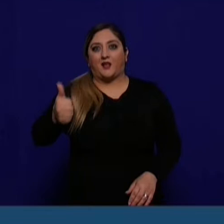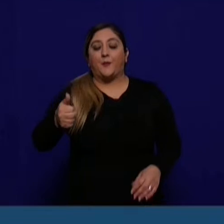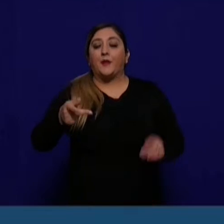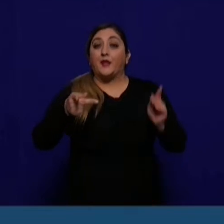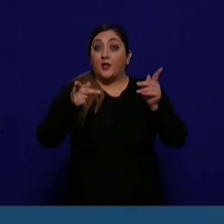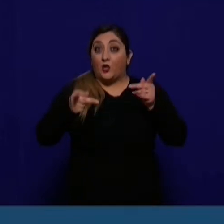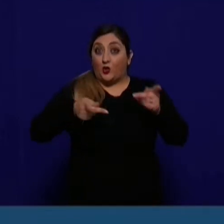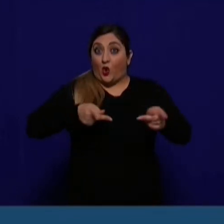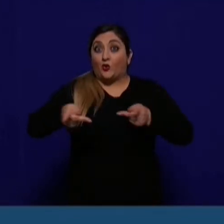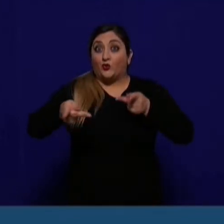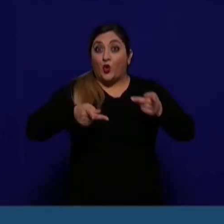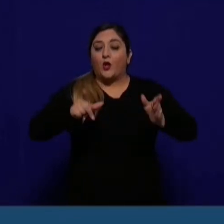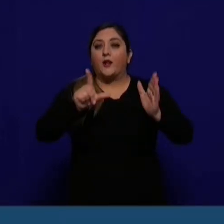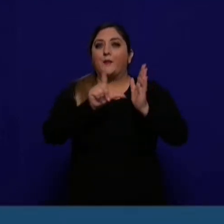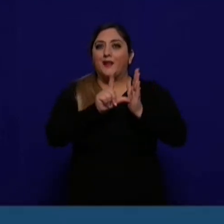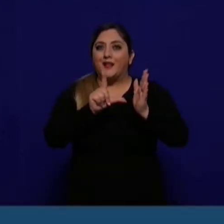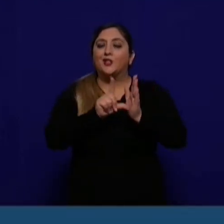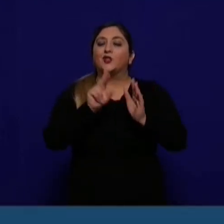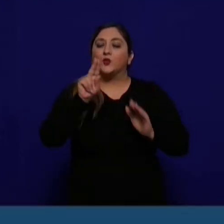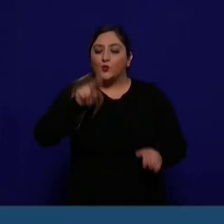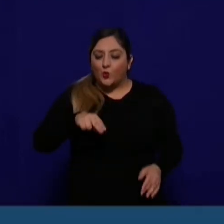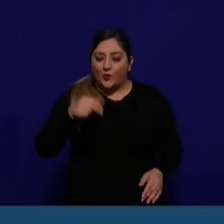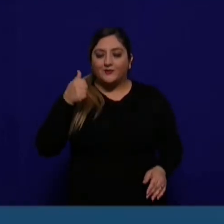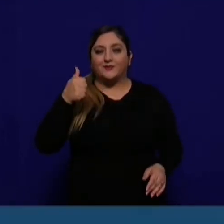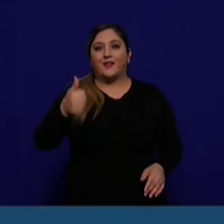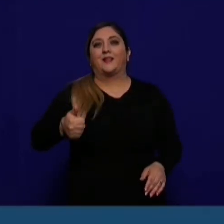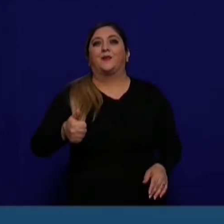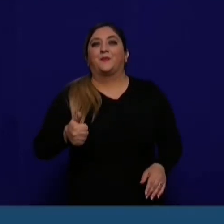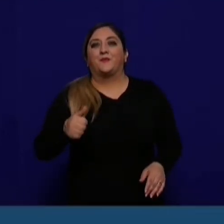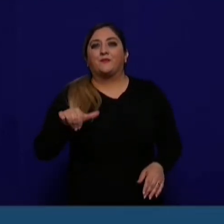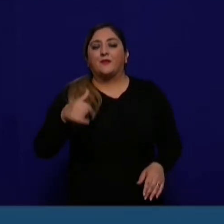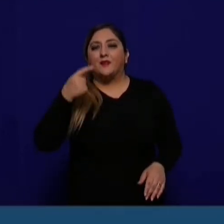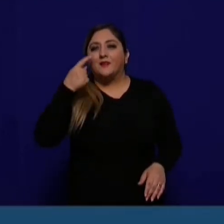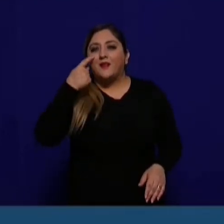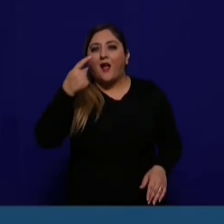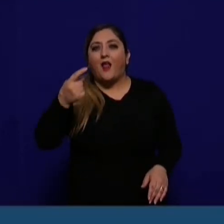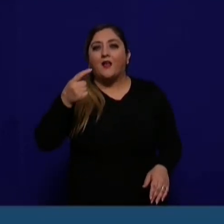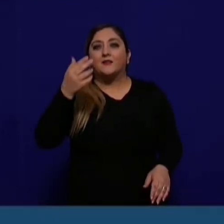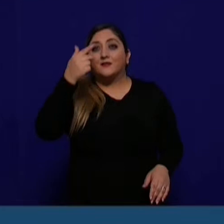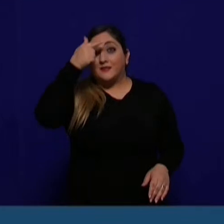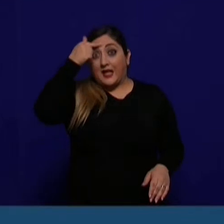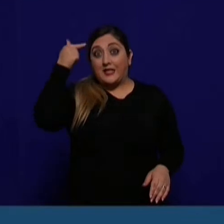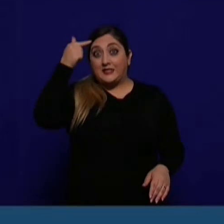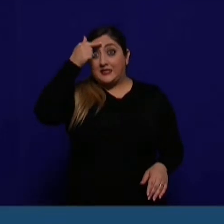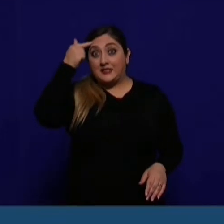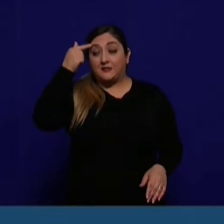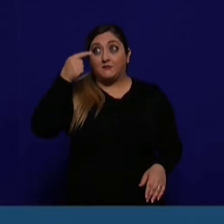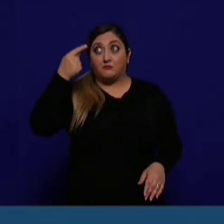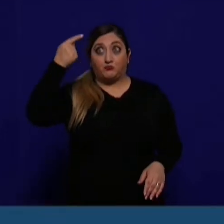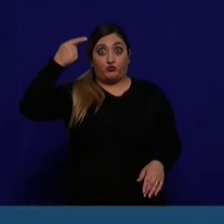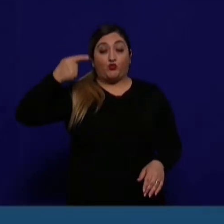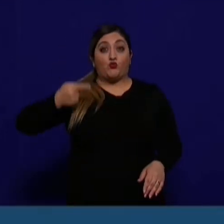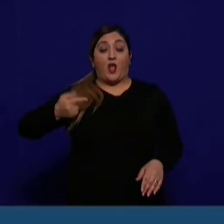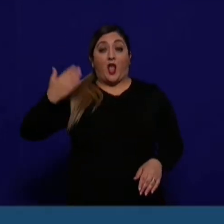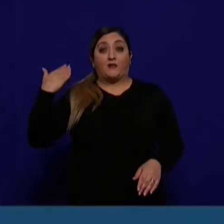fil-post bħalissa u infatti jekk inħarsu lejn testijiet li saru f'dan l-aħħar 24 siegħa kellna